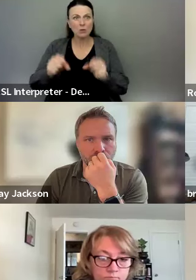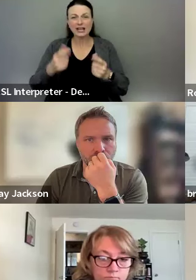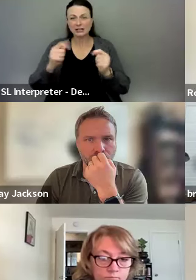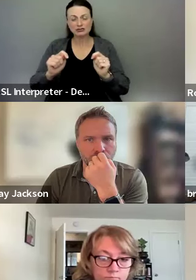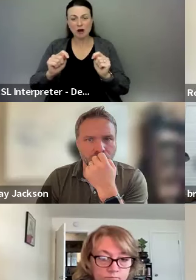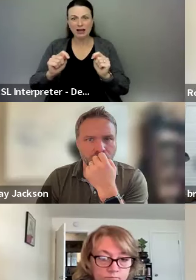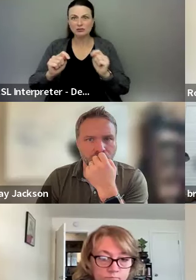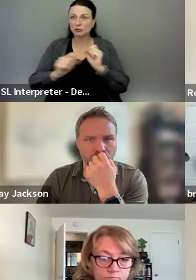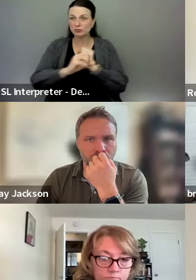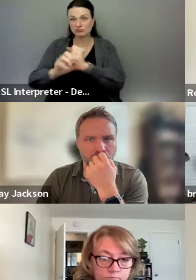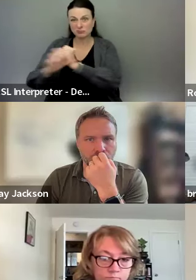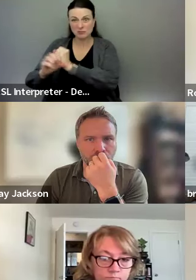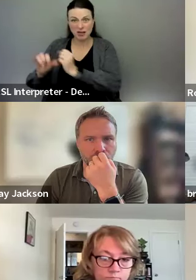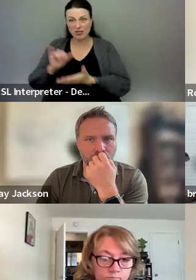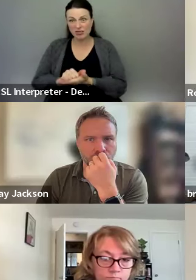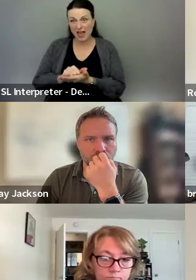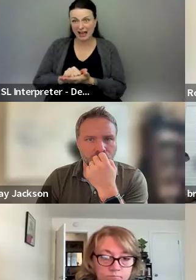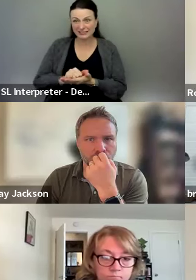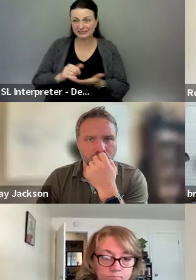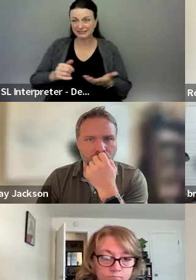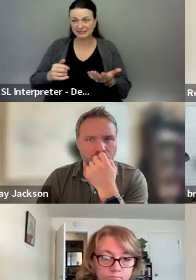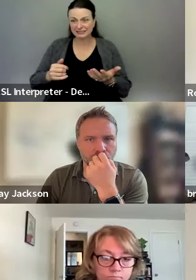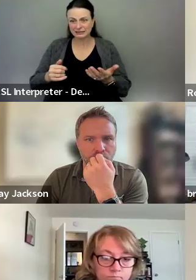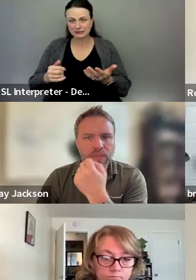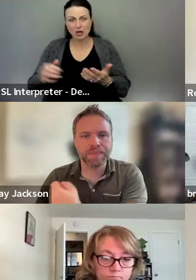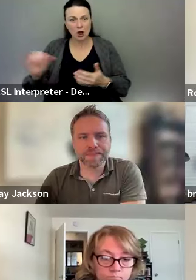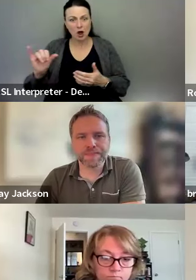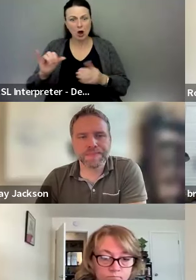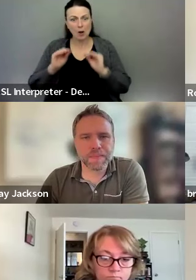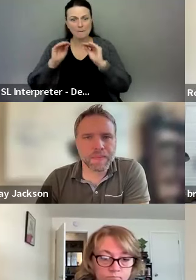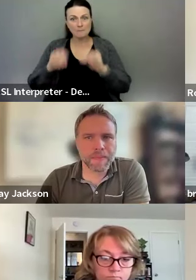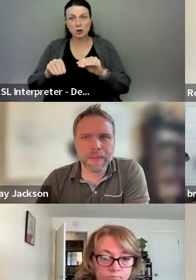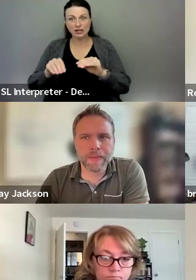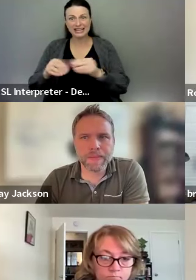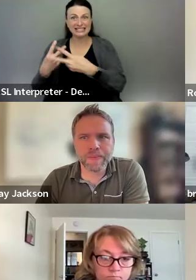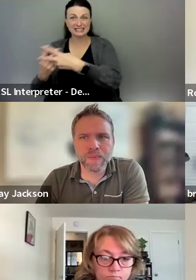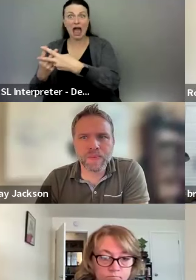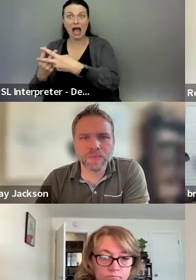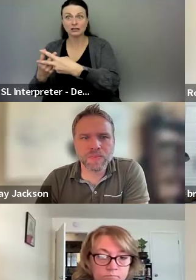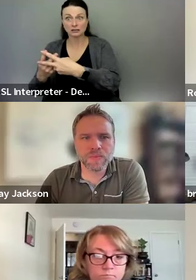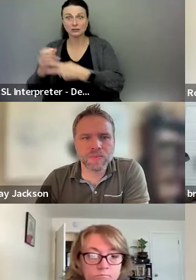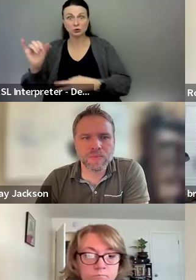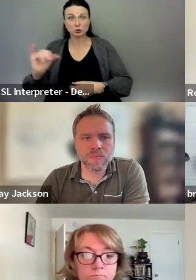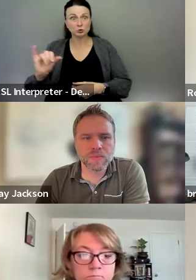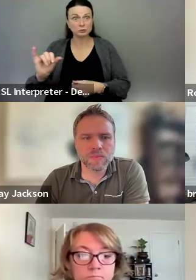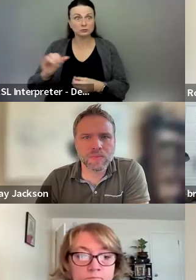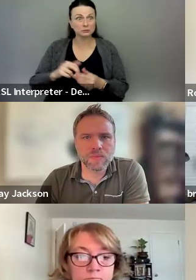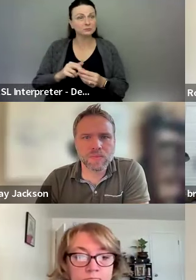in the social media. Before working group meeting, then we can also put in the Slack as well.